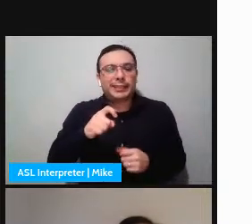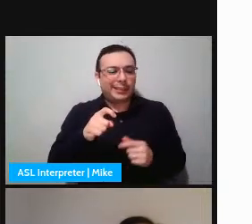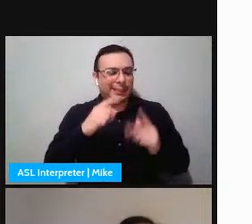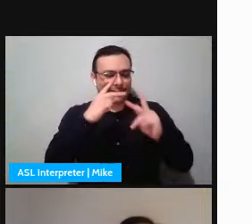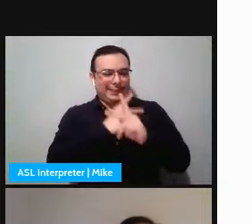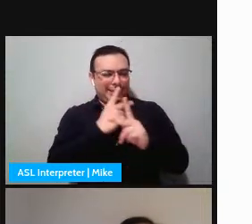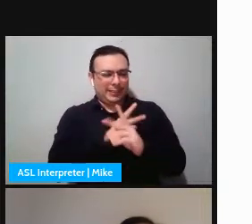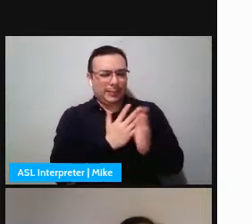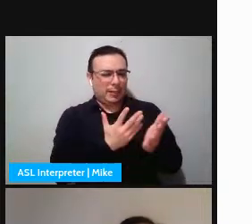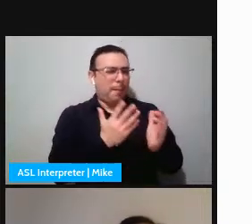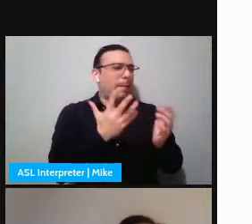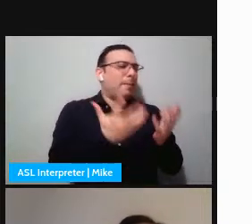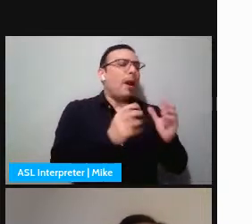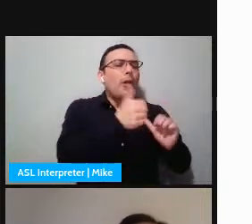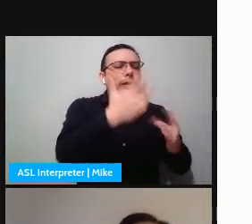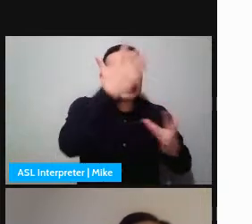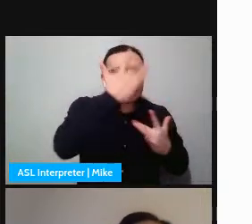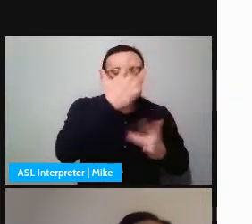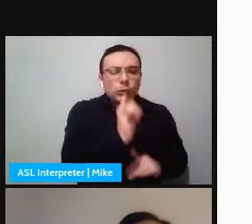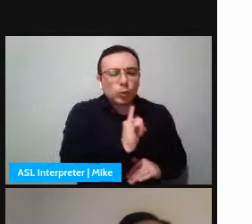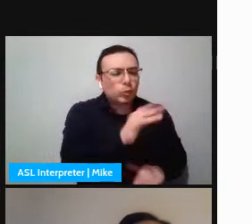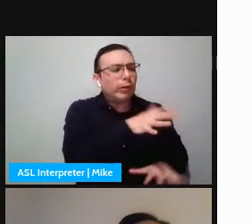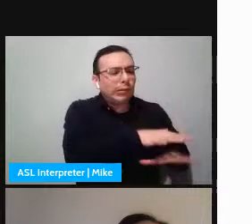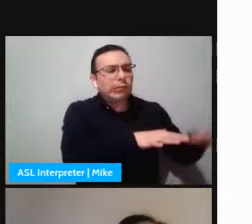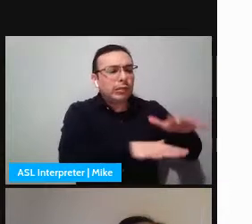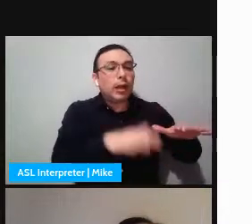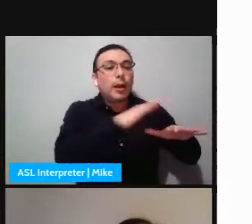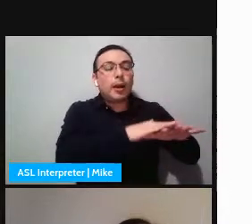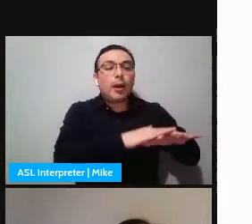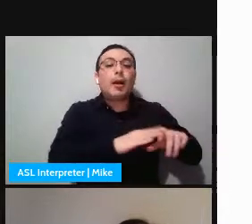at play, but did just want to highlight some of these.